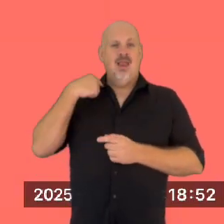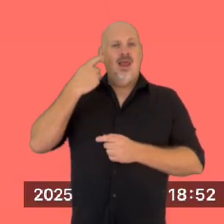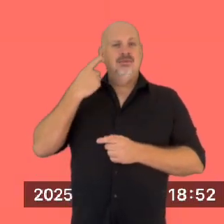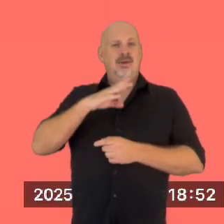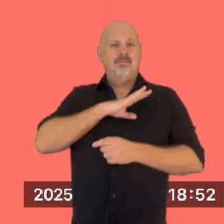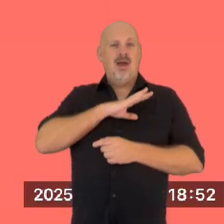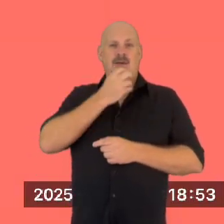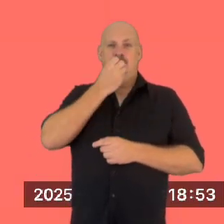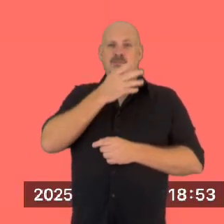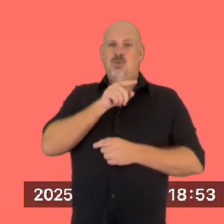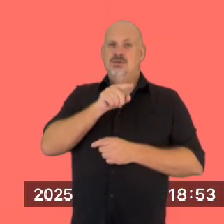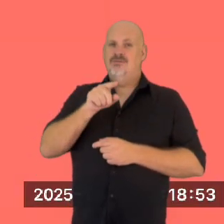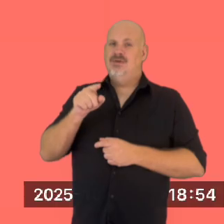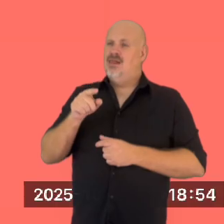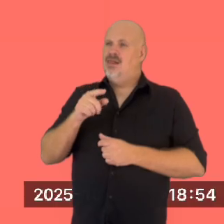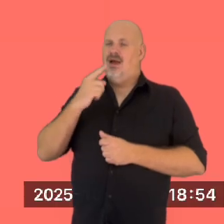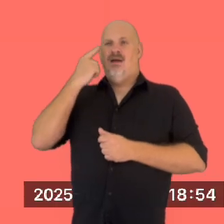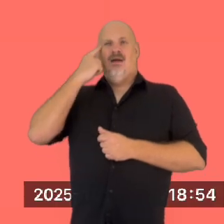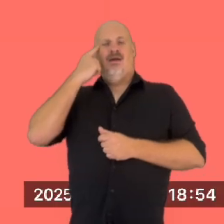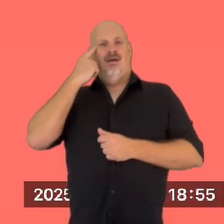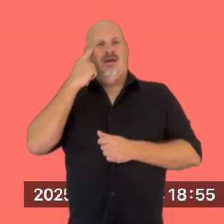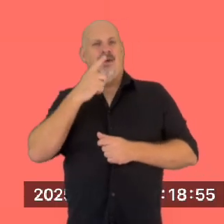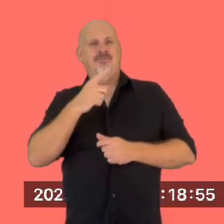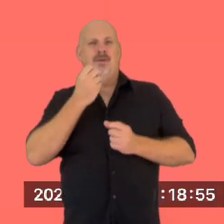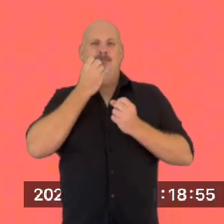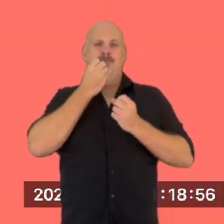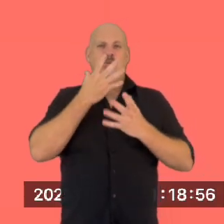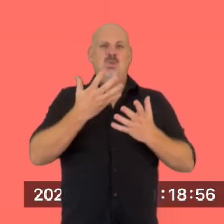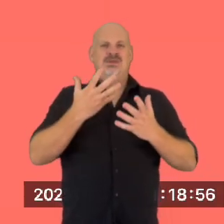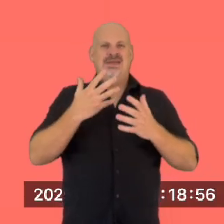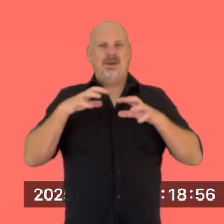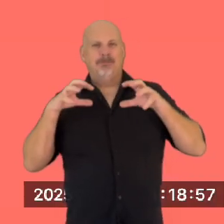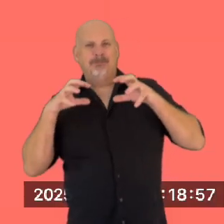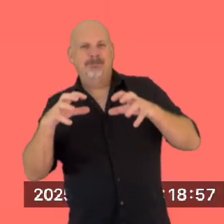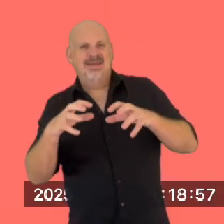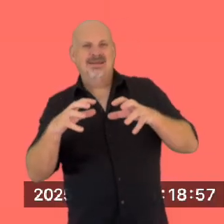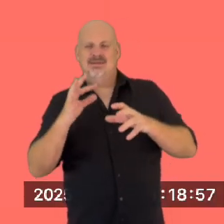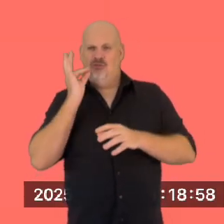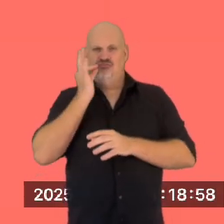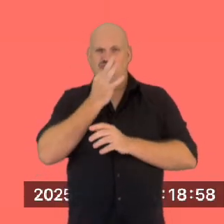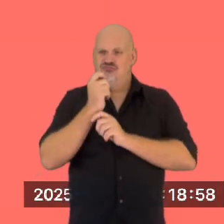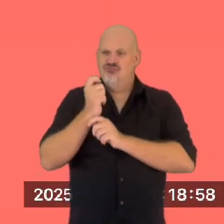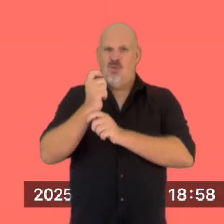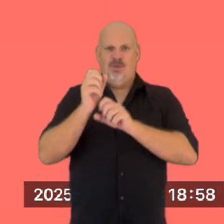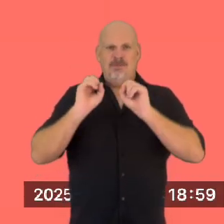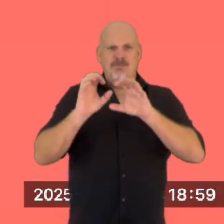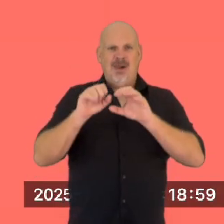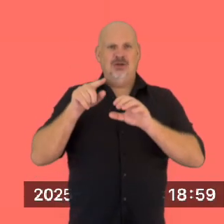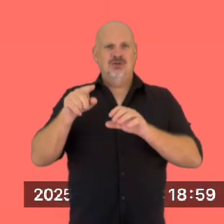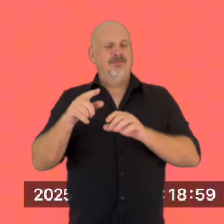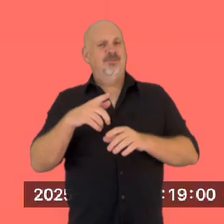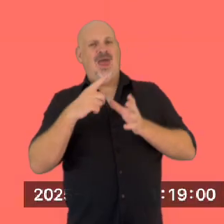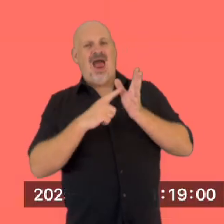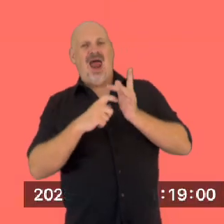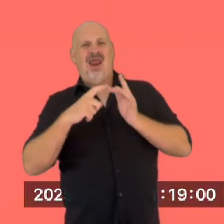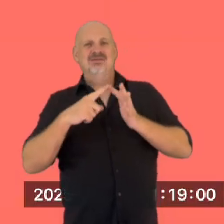aside from some beautiful ones in parks and what have you, was probably like Beauty and the Beast and the